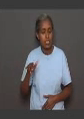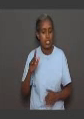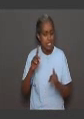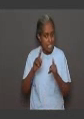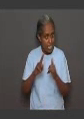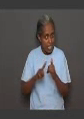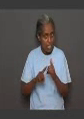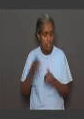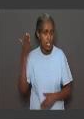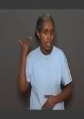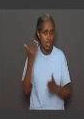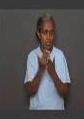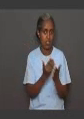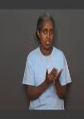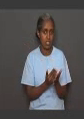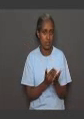last lesson.